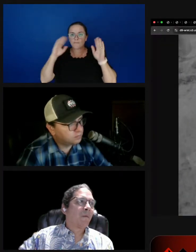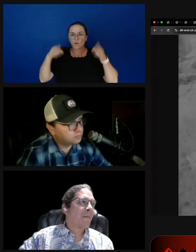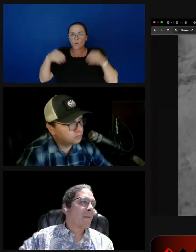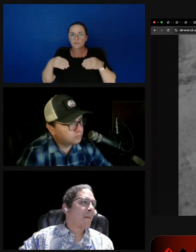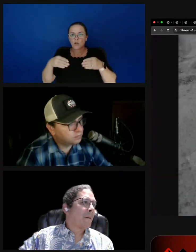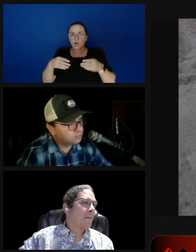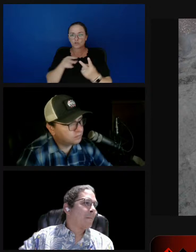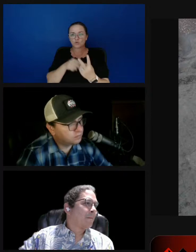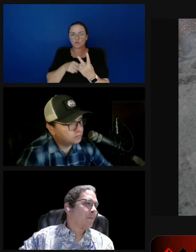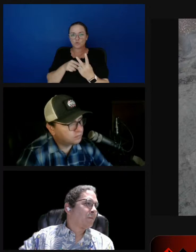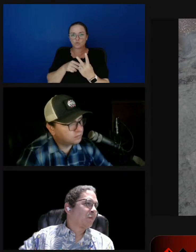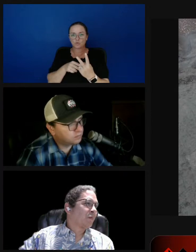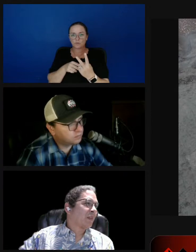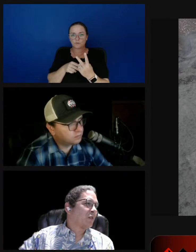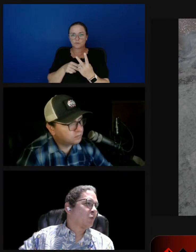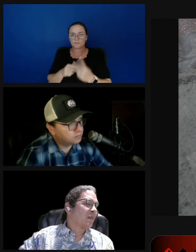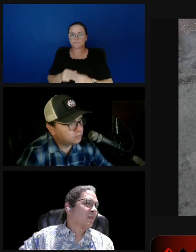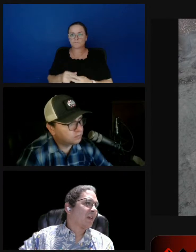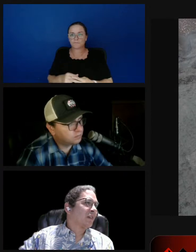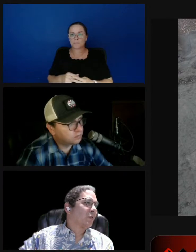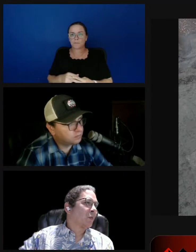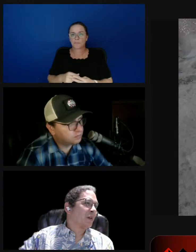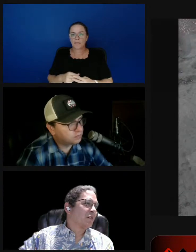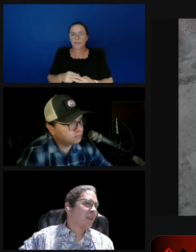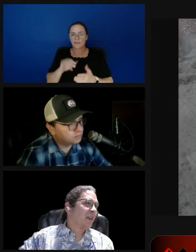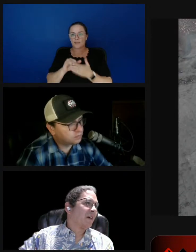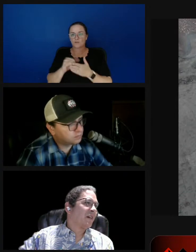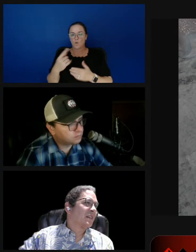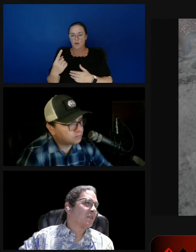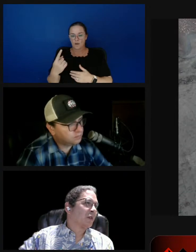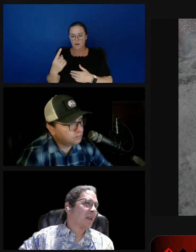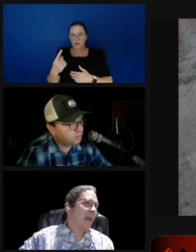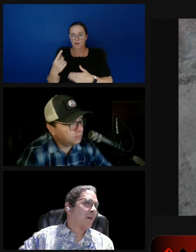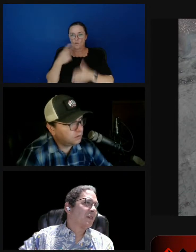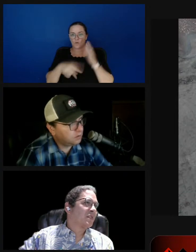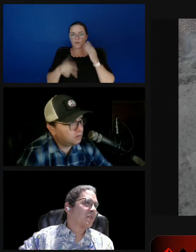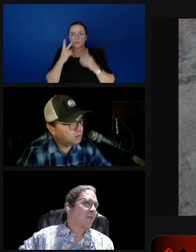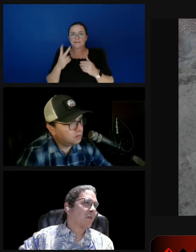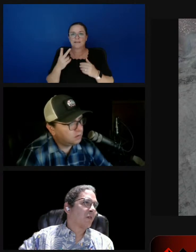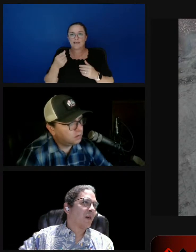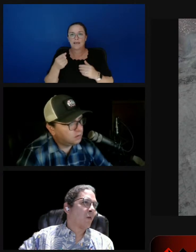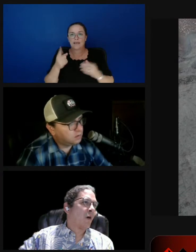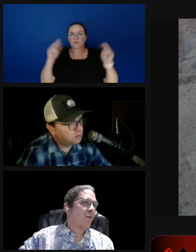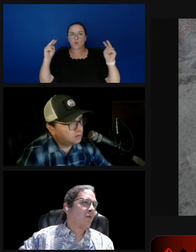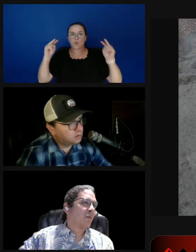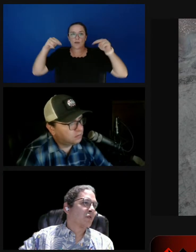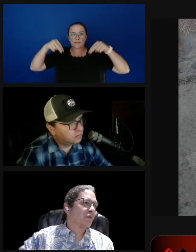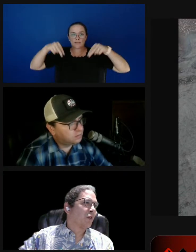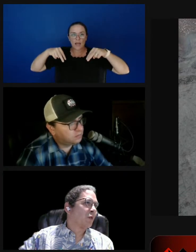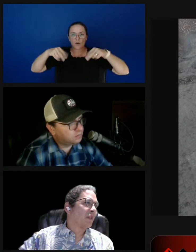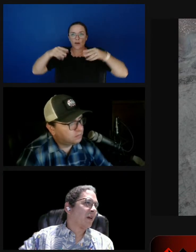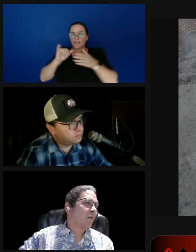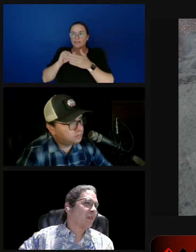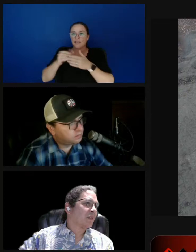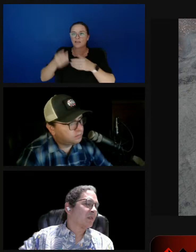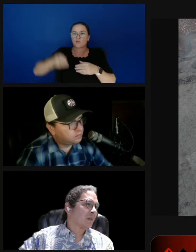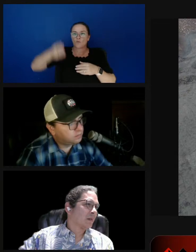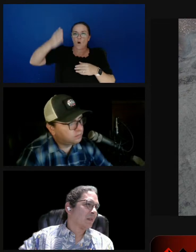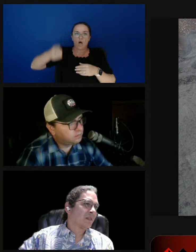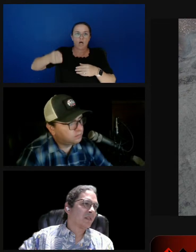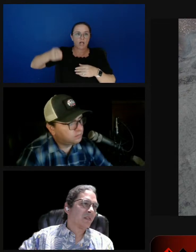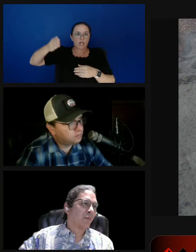these two. Right, there is one, and what you're seeing here is looking down. This is the crater wall, almost vertical in there with